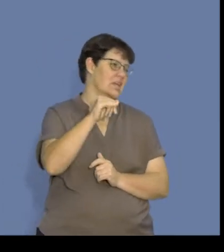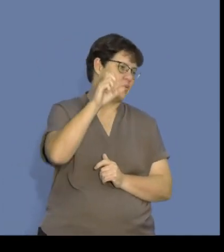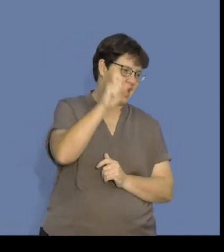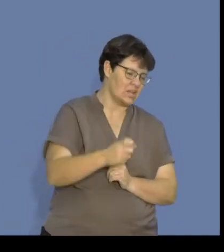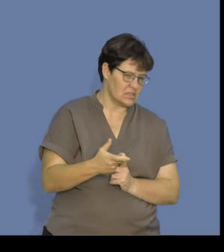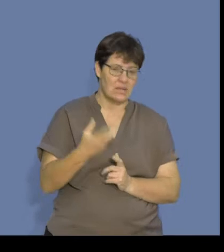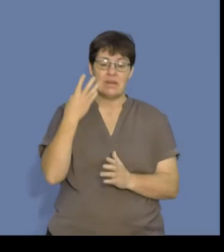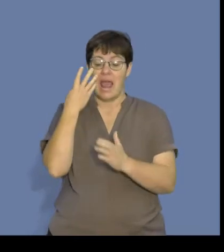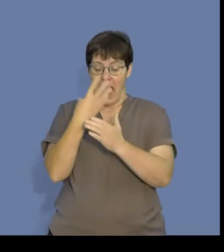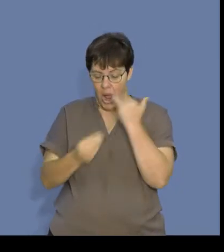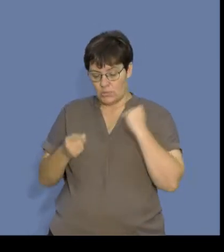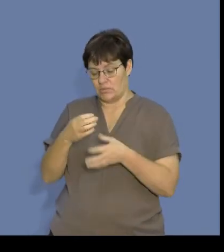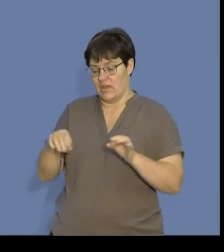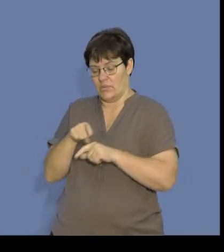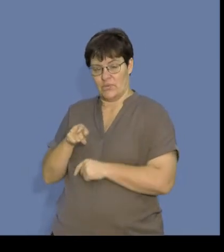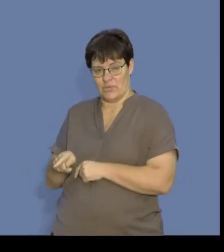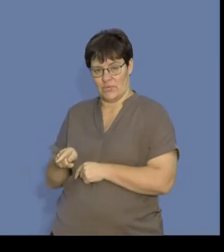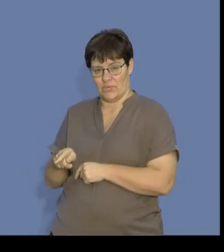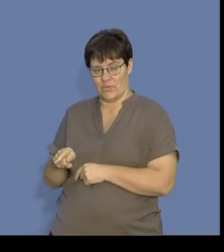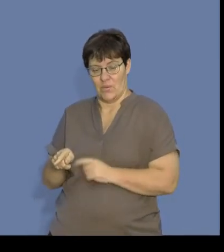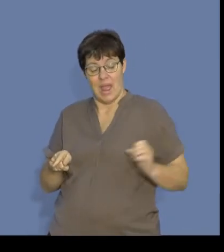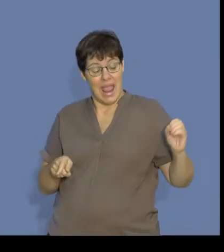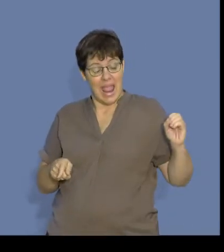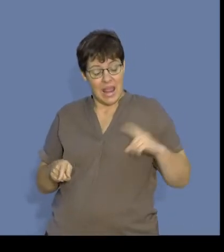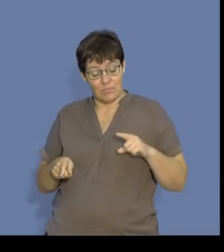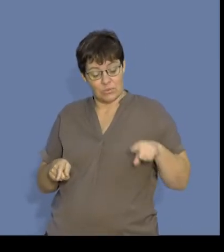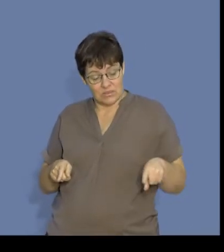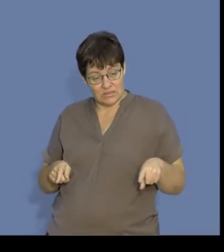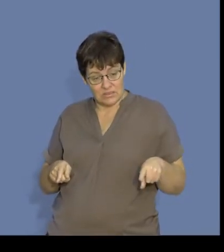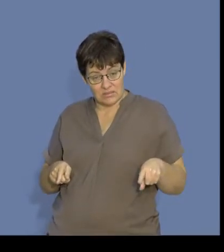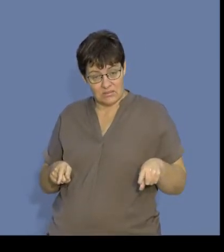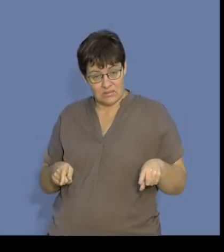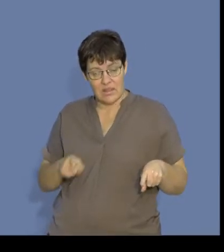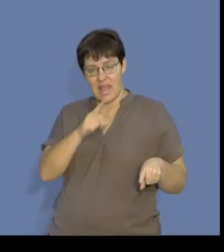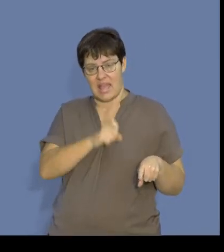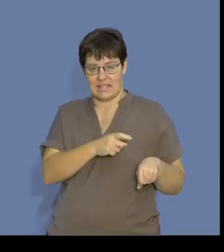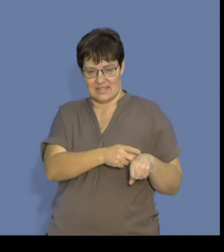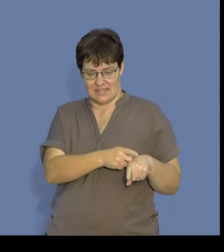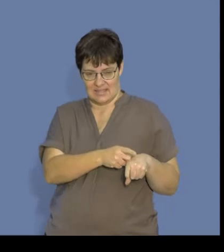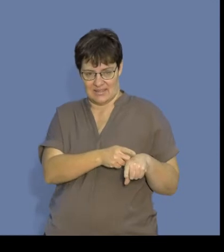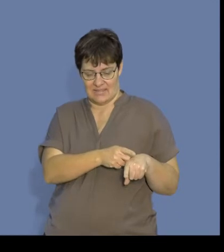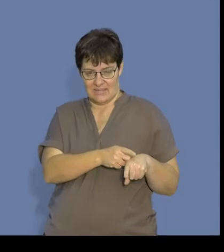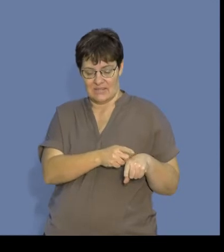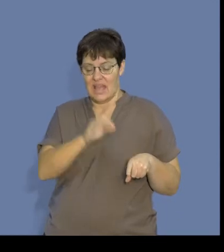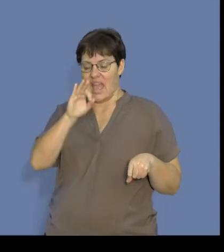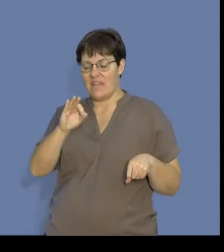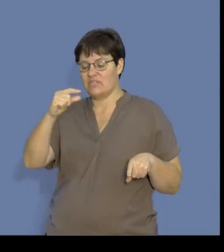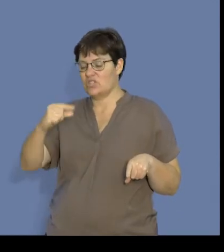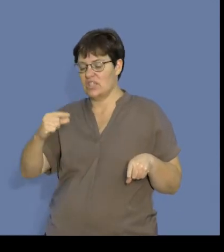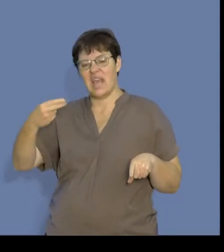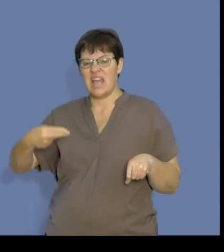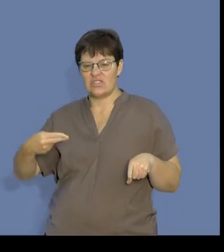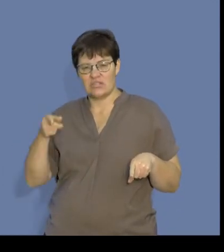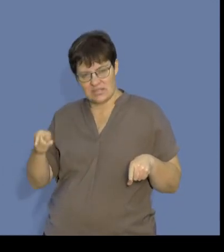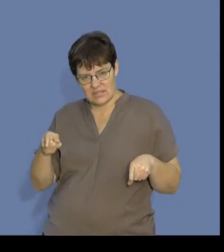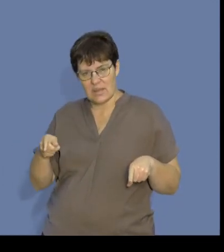output value when the input value is x. So the f, the g, the h will